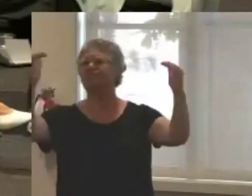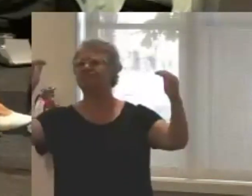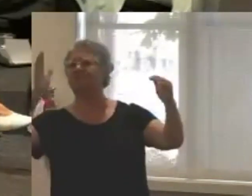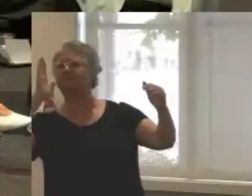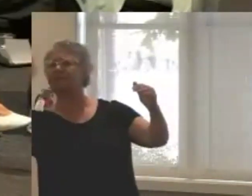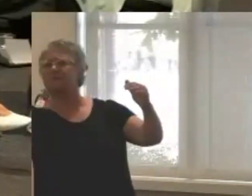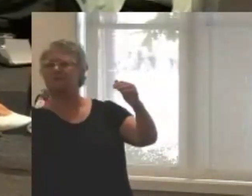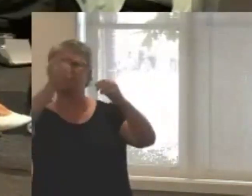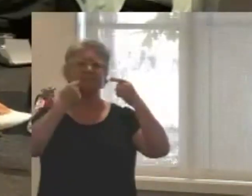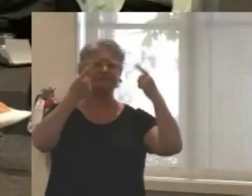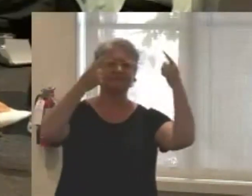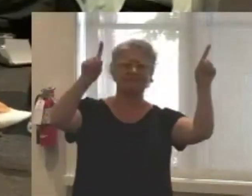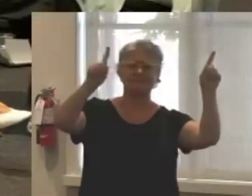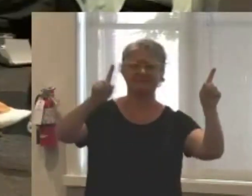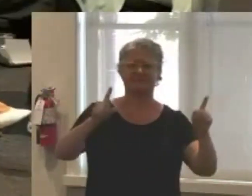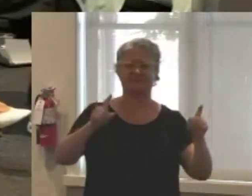within this